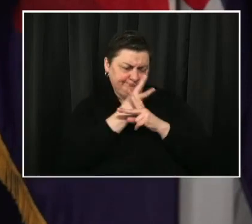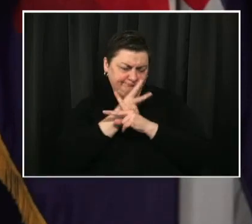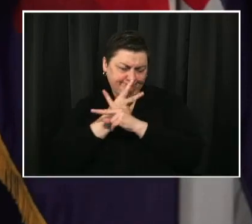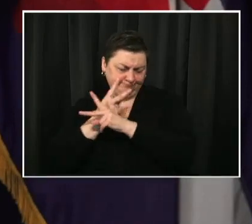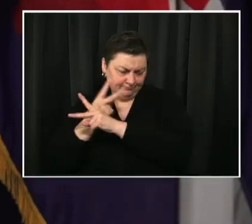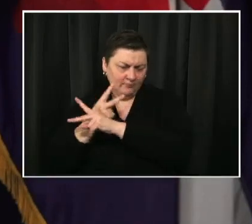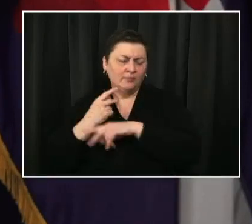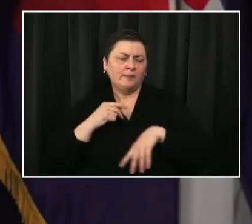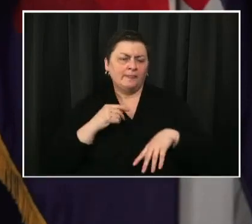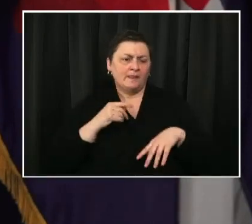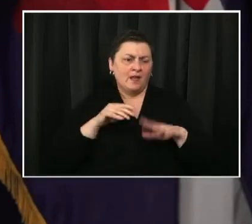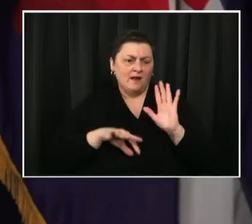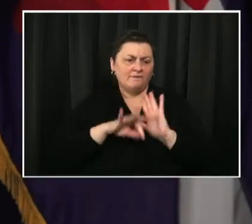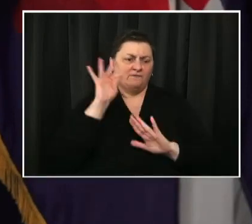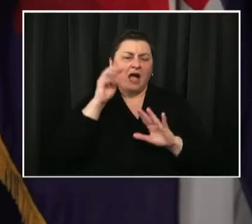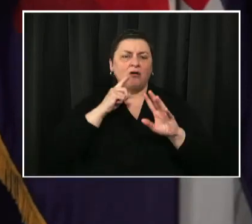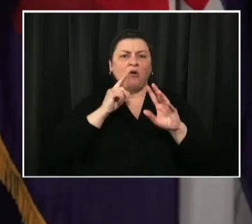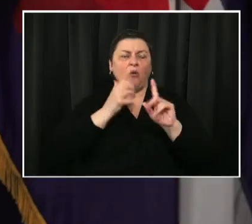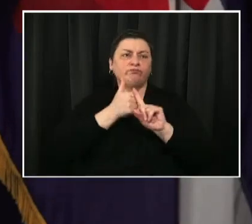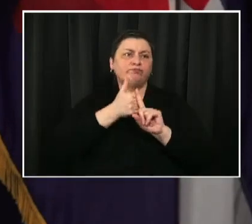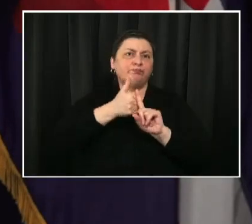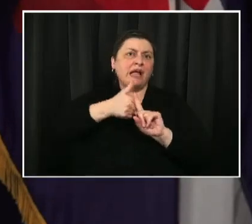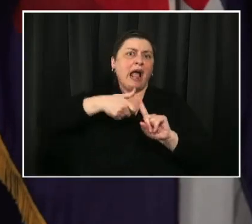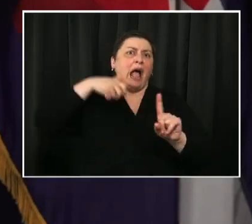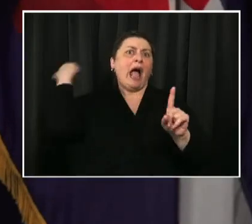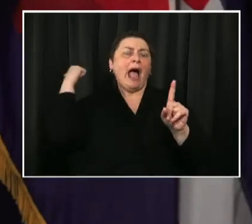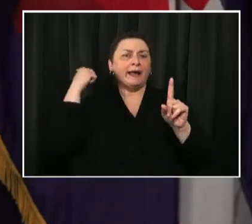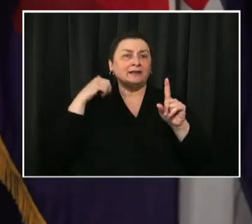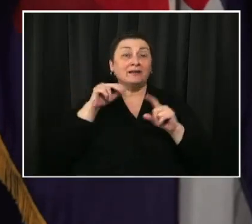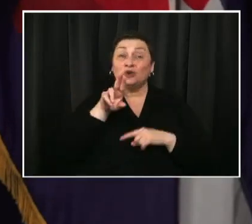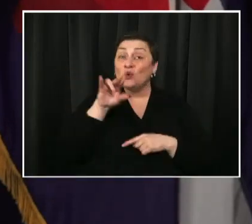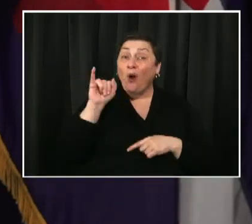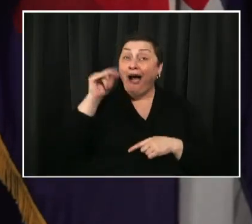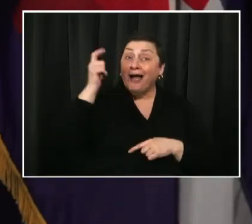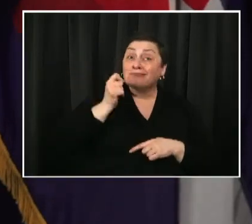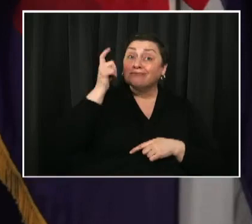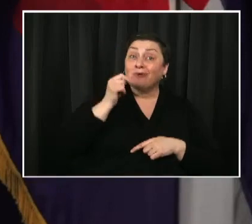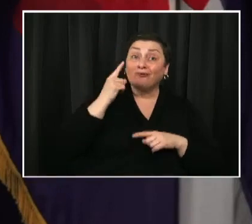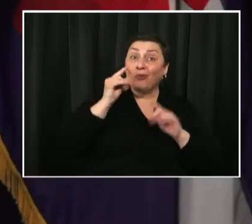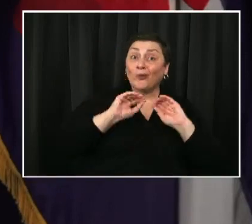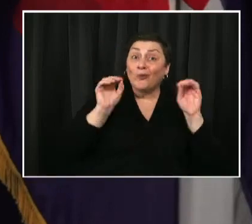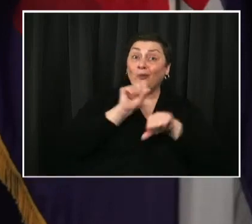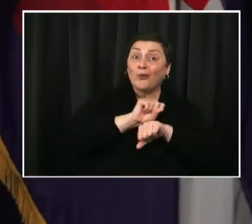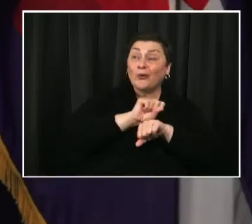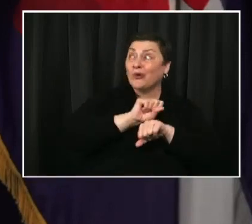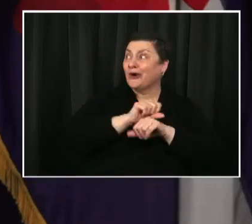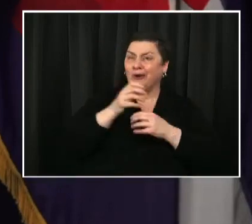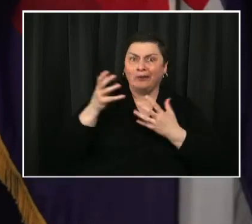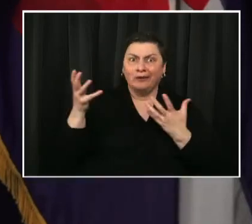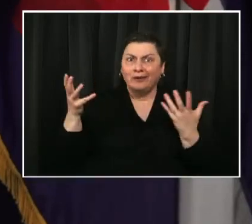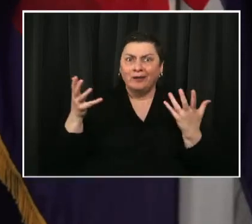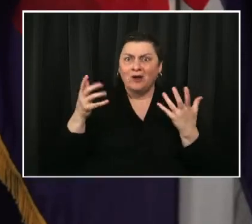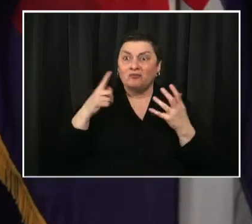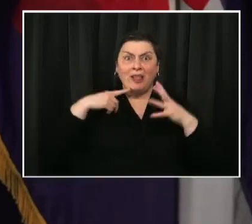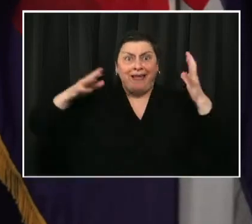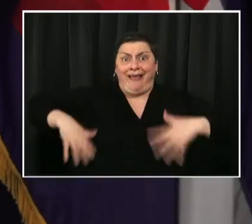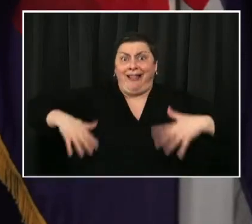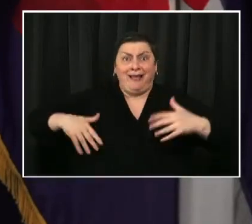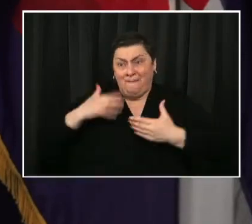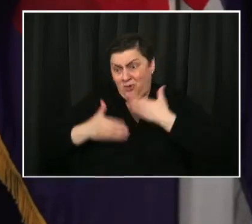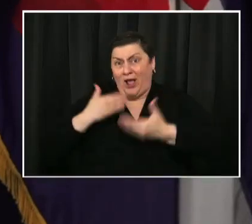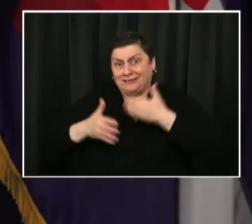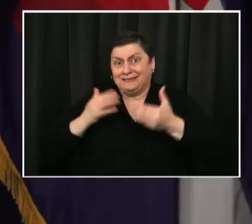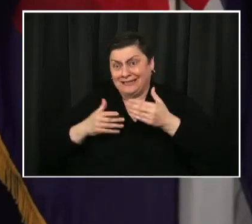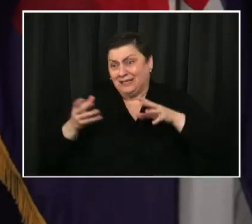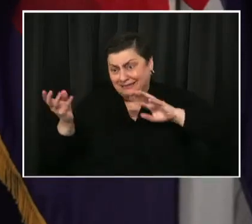Office found a massive backlog of unprocessed unemployment claims at CDLE that may represent at best overpayments,